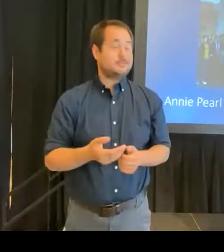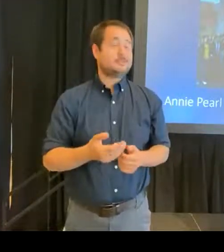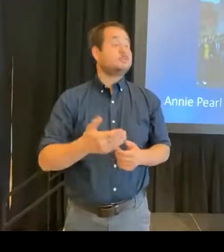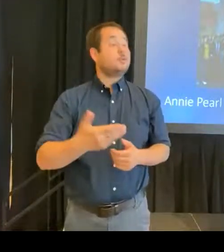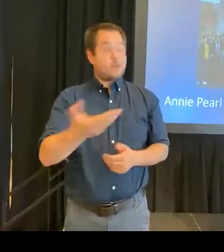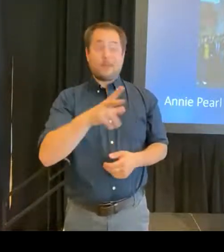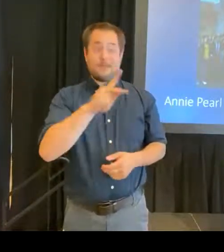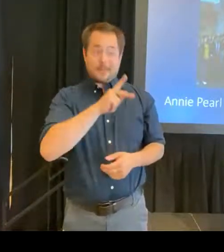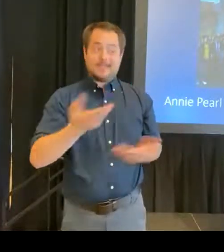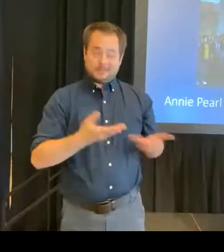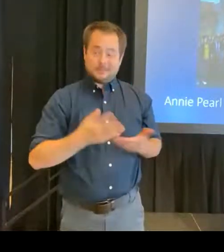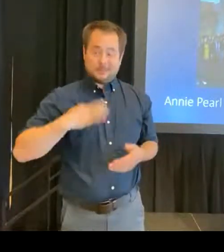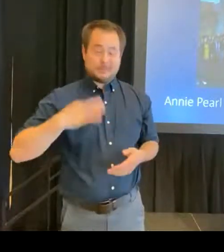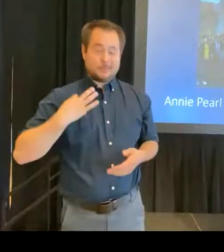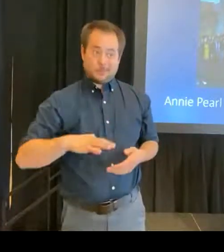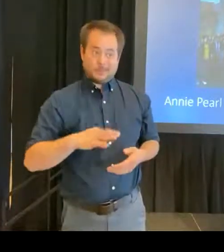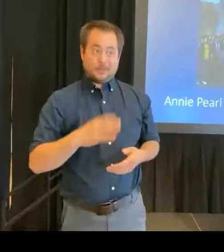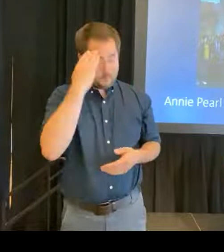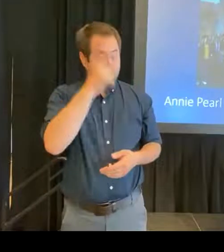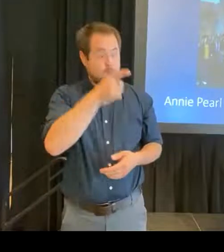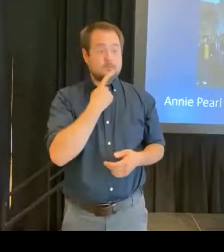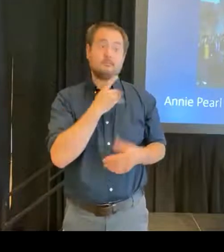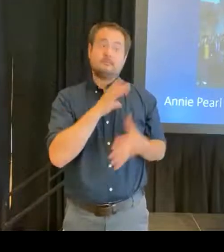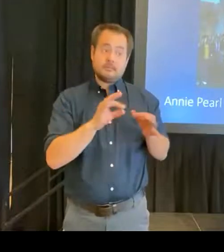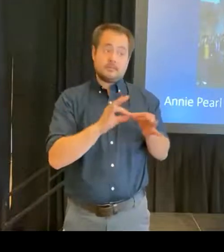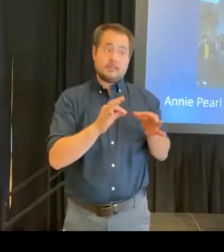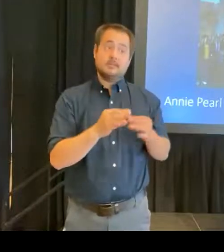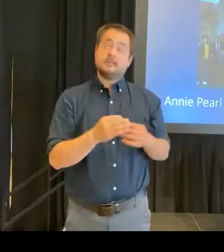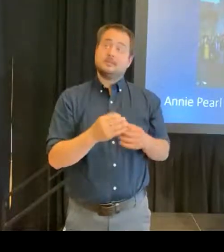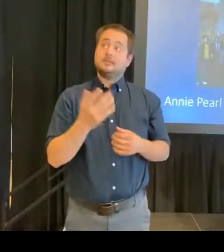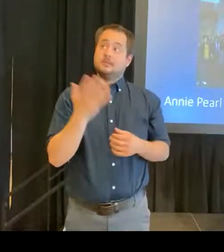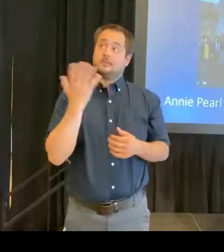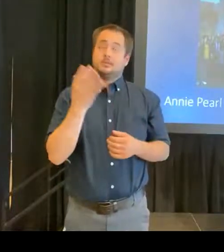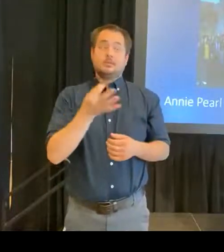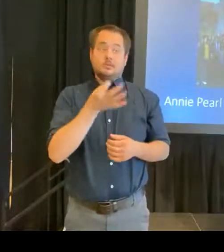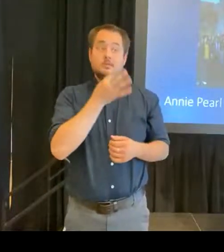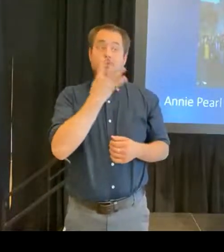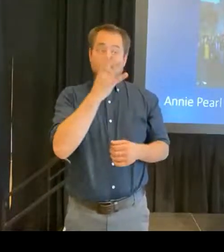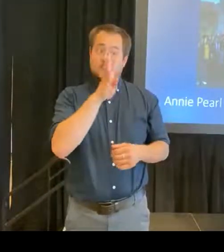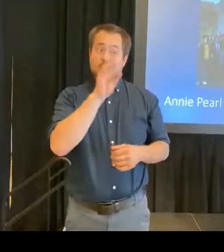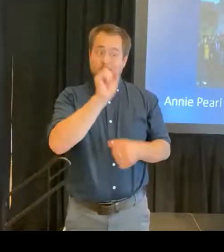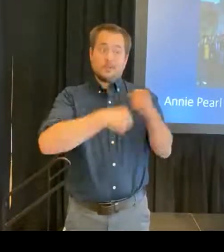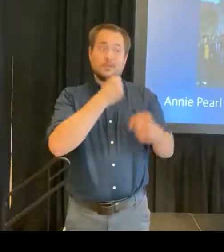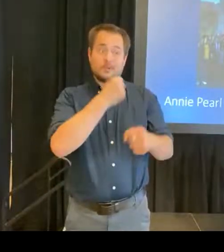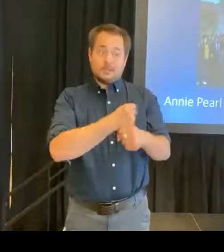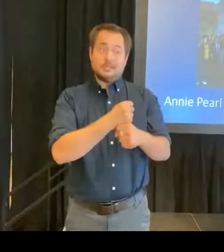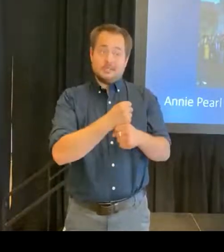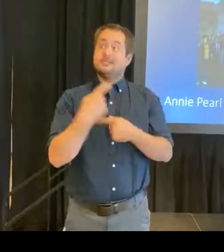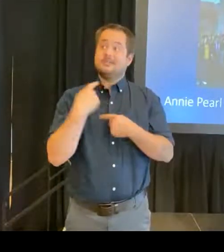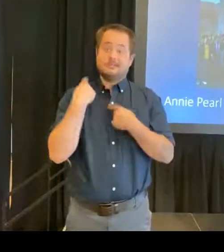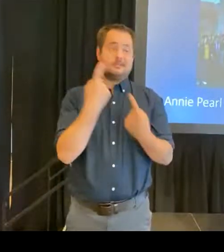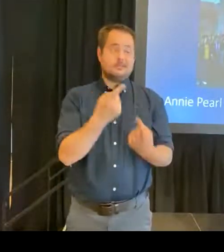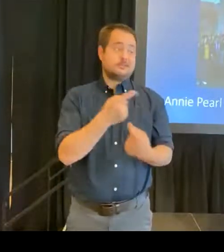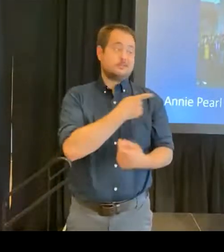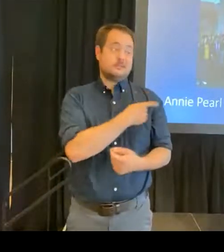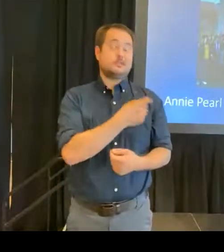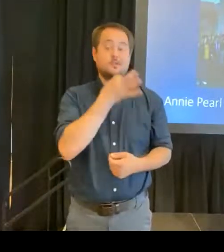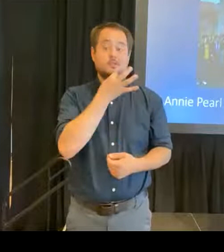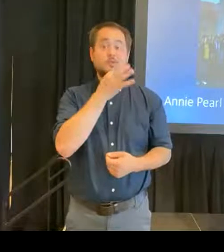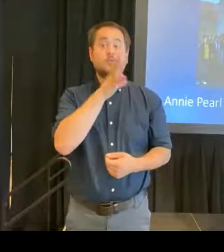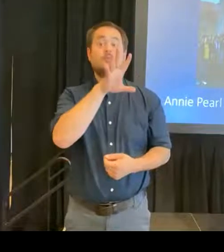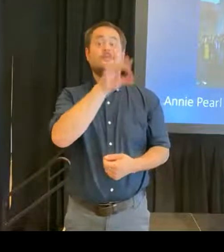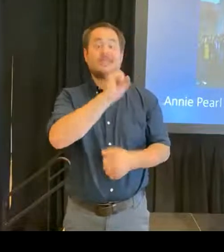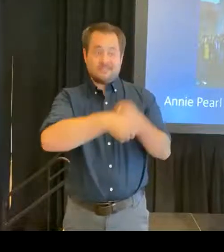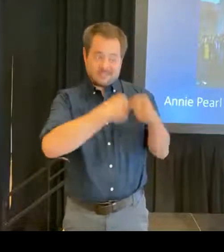back to Pittsburgh. I know you said it's been almost 40 plus years since you've been back here. So It's been 50 some years, huh? I'm